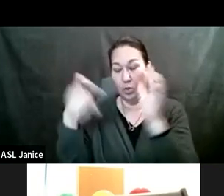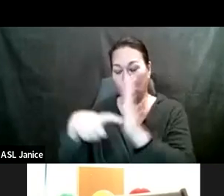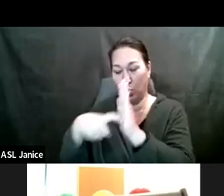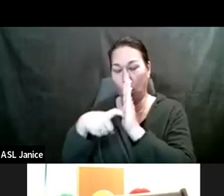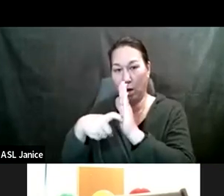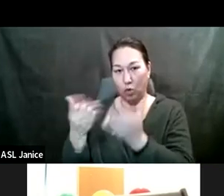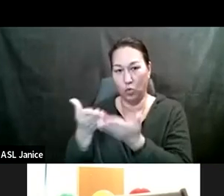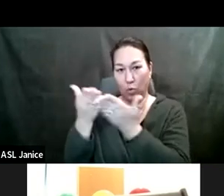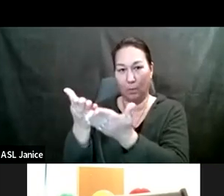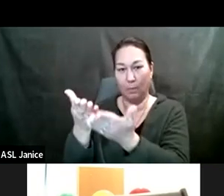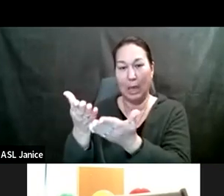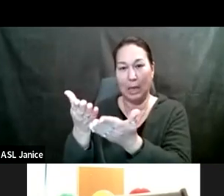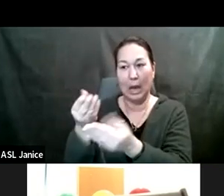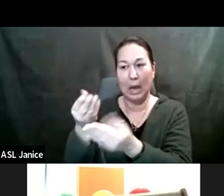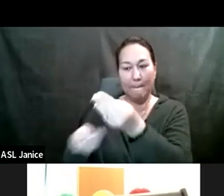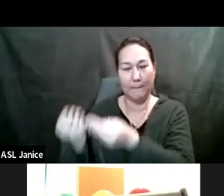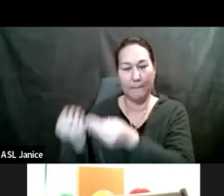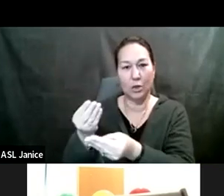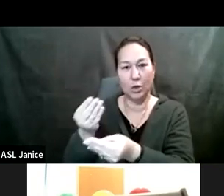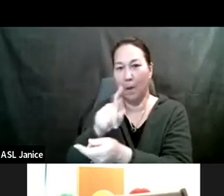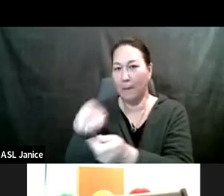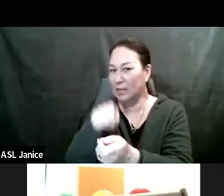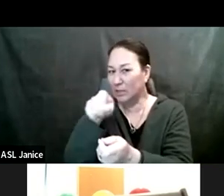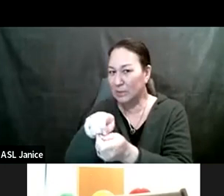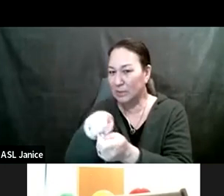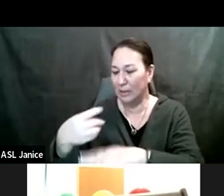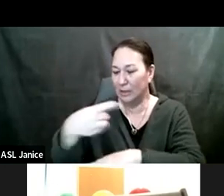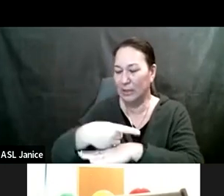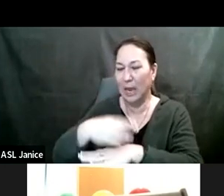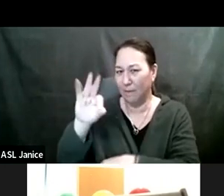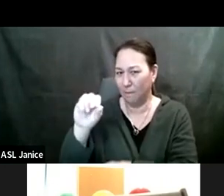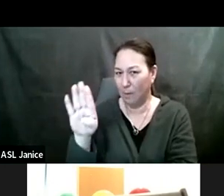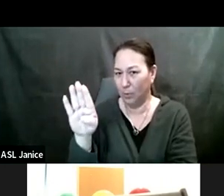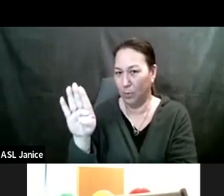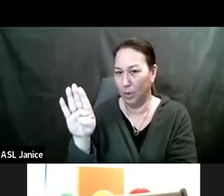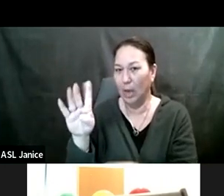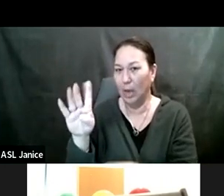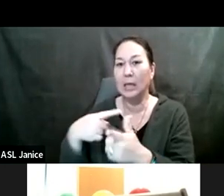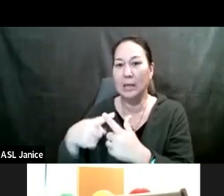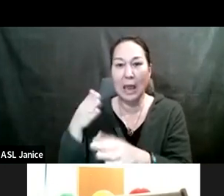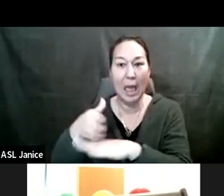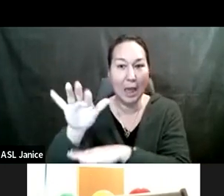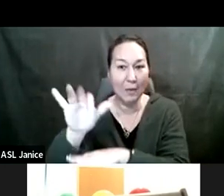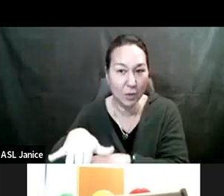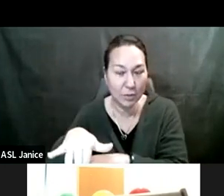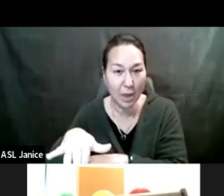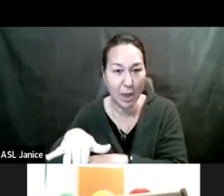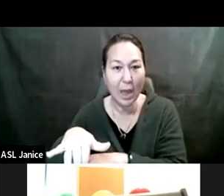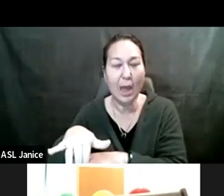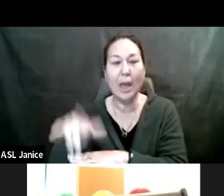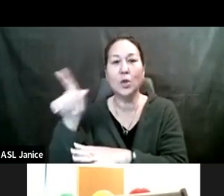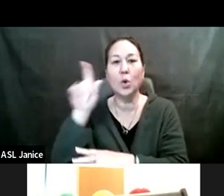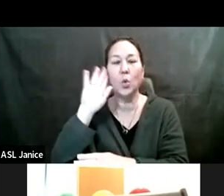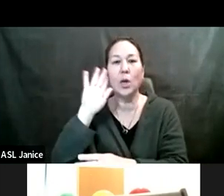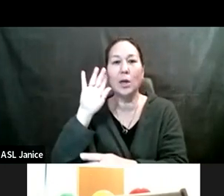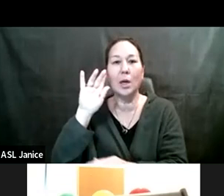budget to the school committee by a certain date in February after that the superintendent can modify increase reduce or